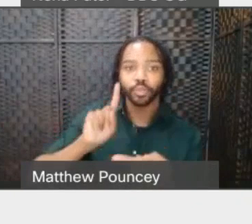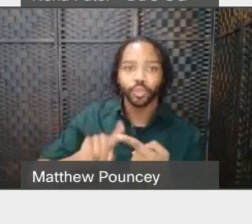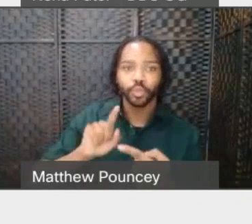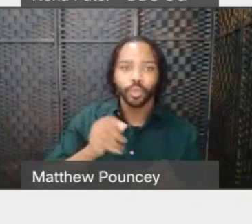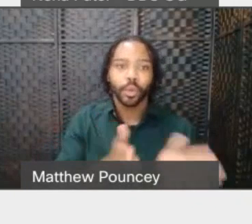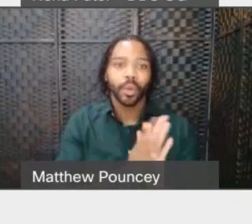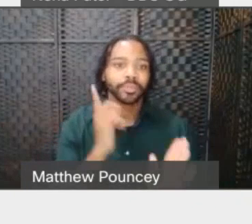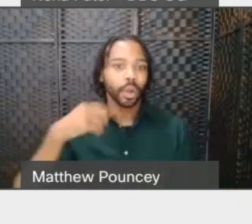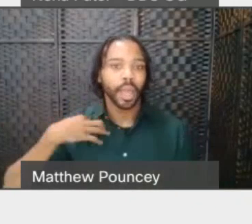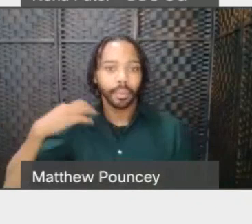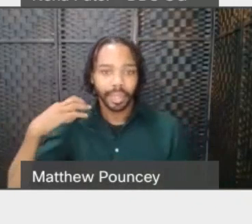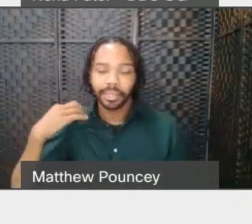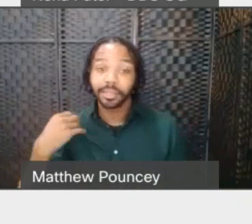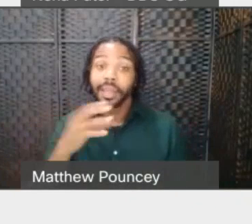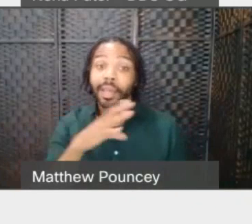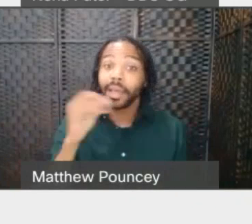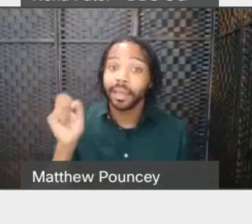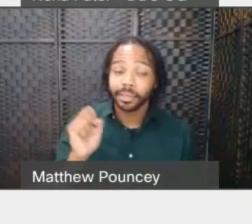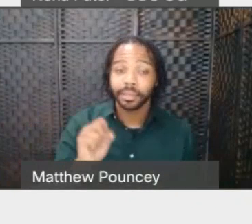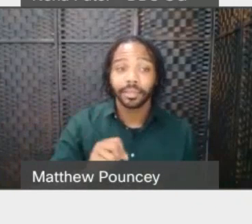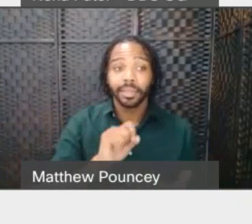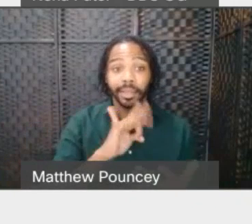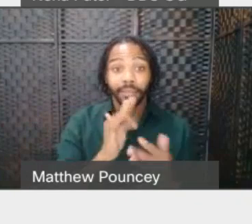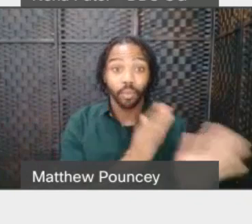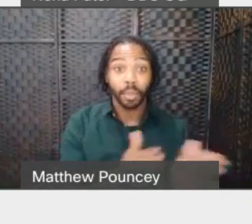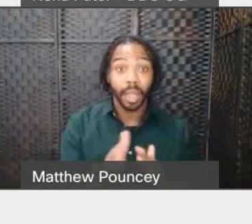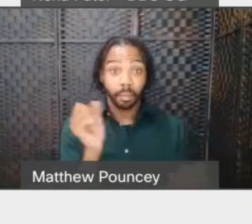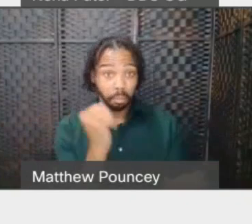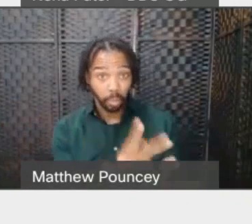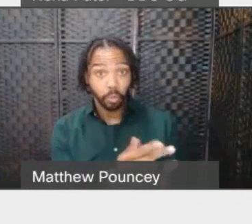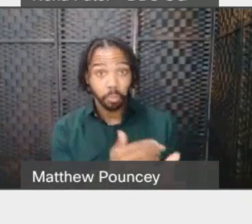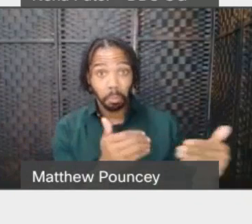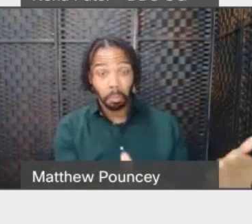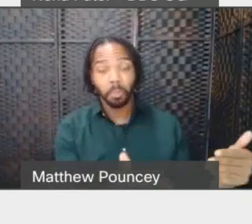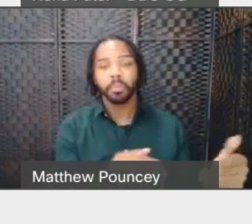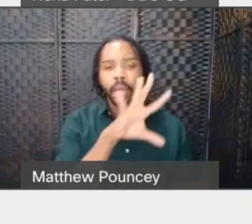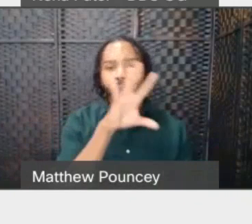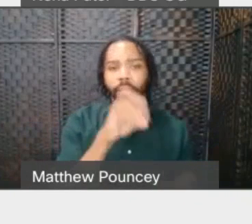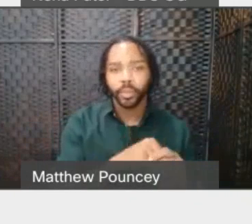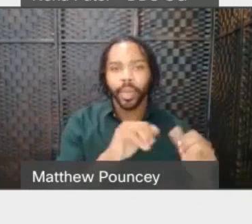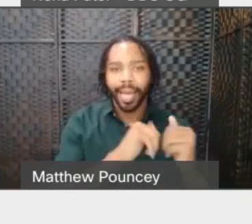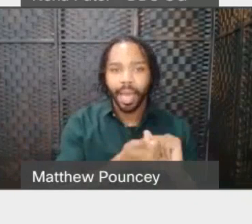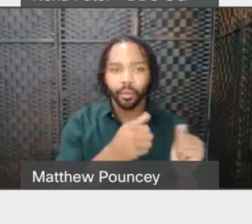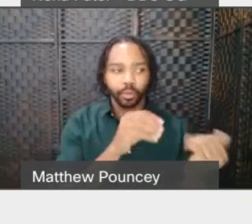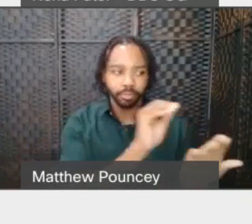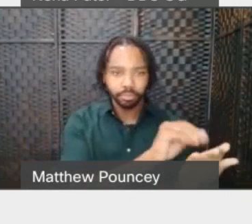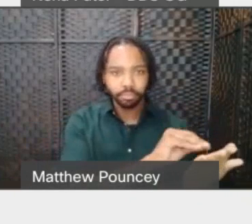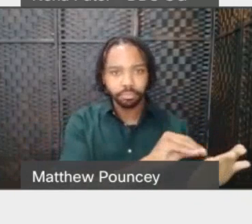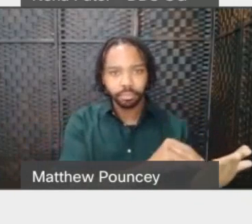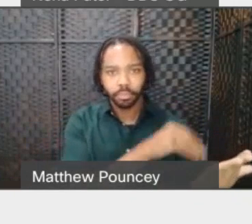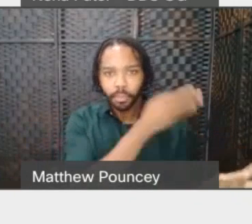for application. And then to the extent that plan is approved, it would also include how the documentation